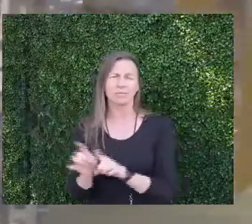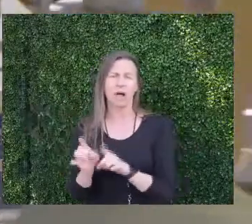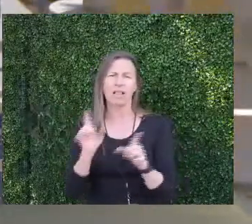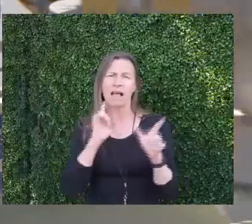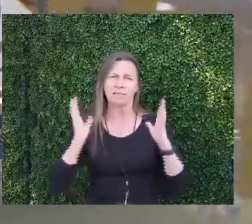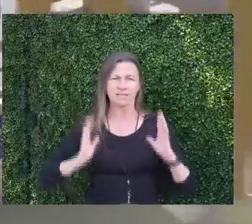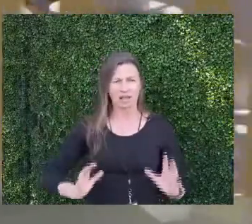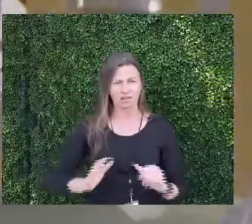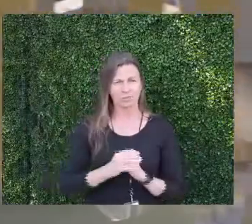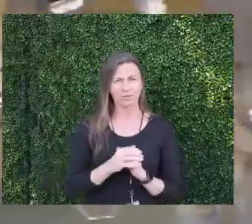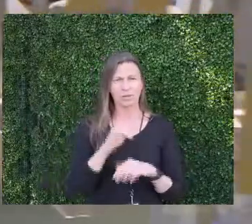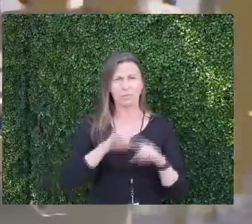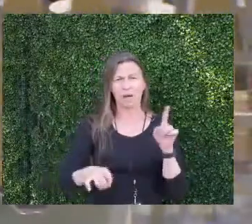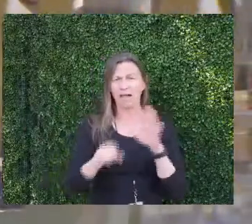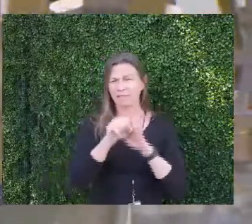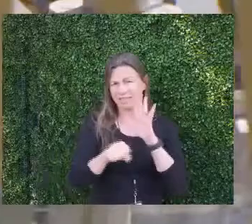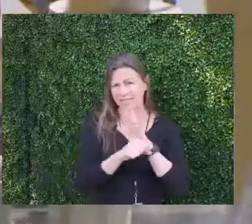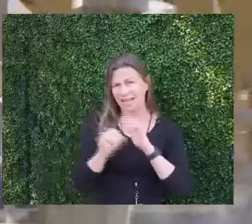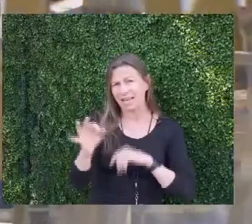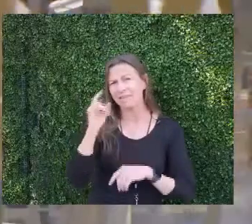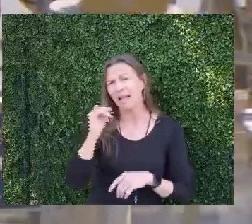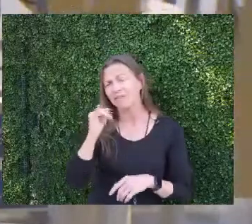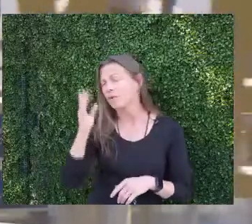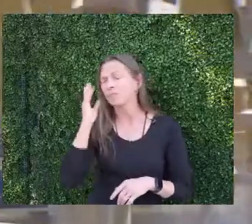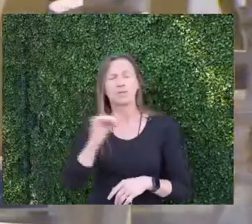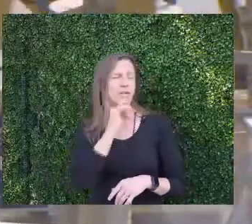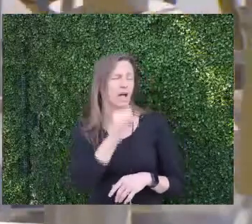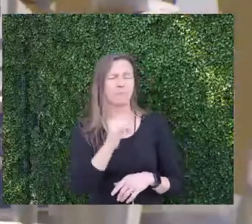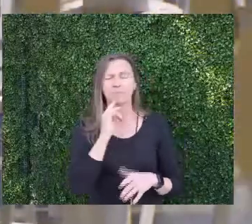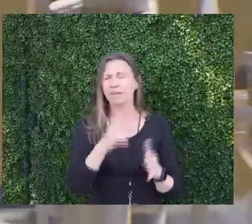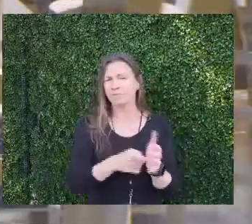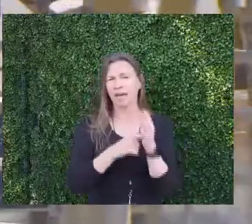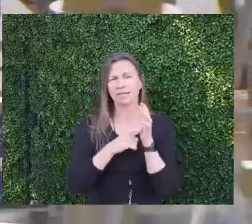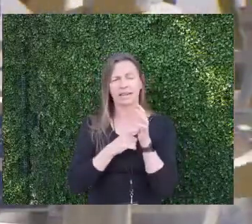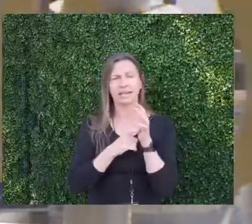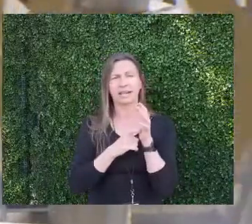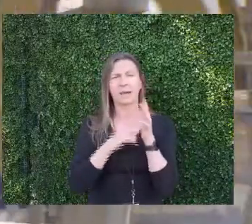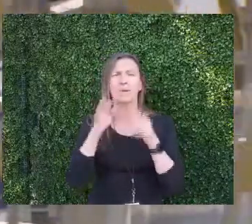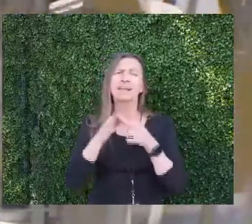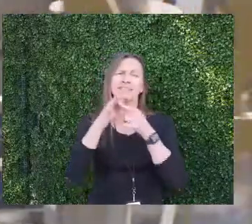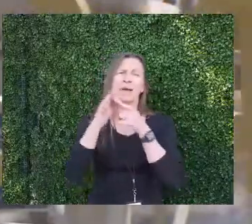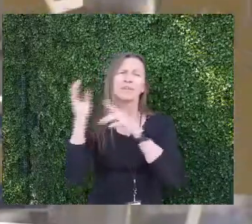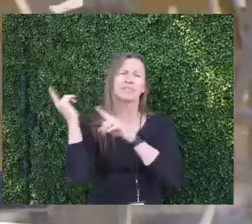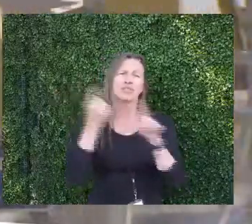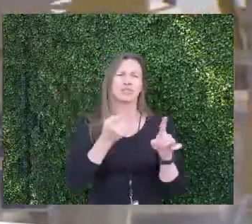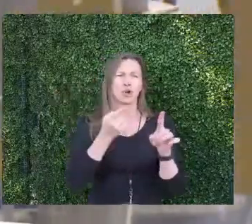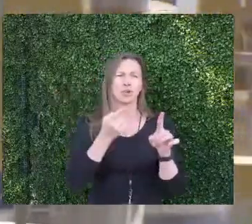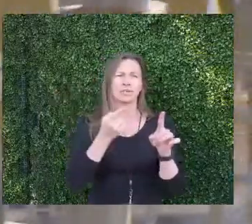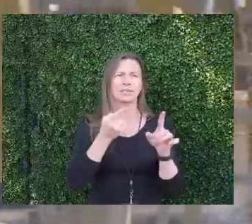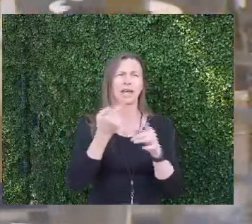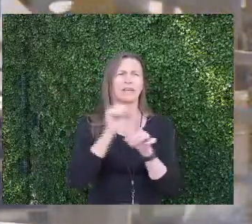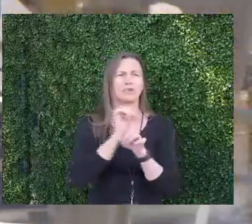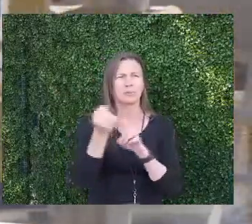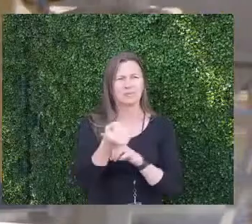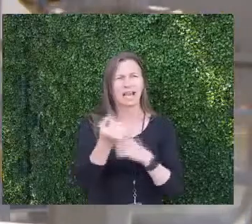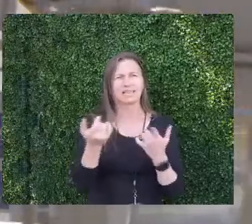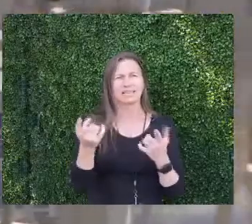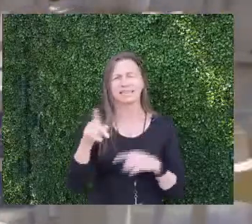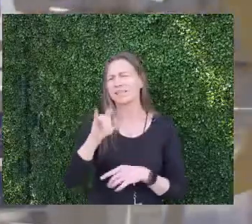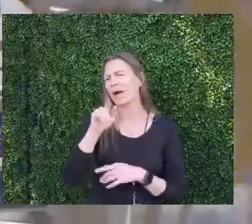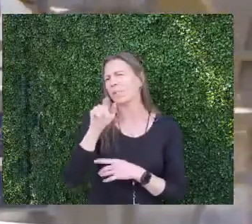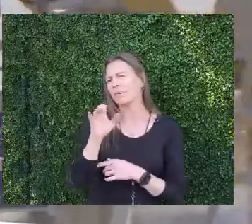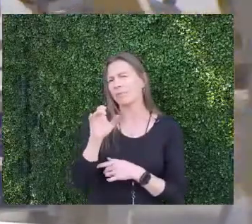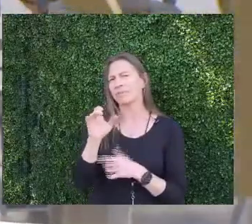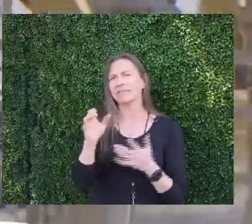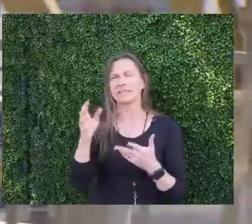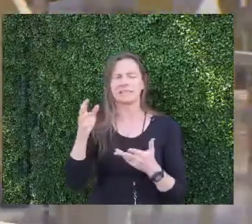customers. But the state of California will not be mandating them except in certain circumstances, public transit, again, consistent